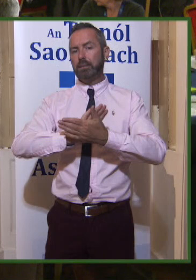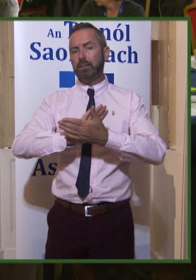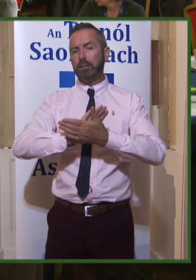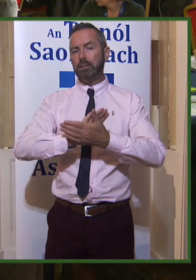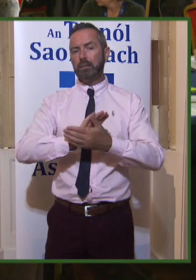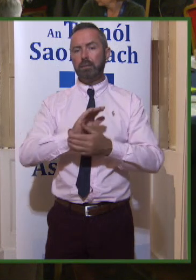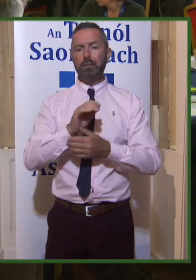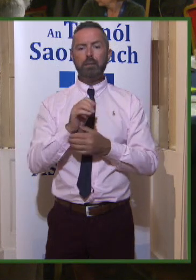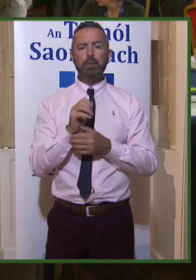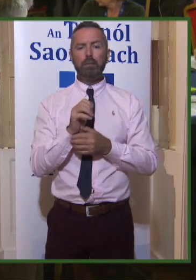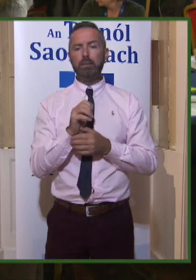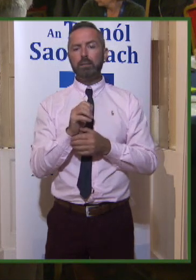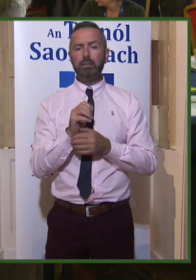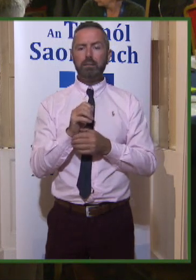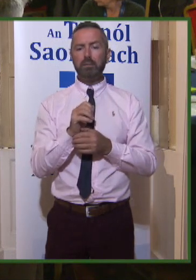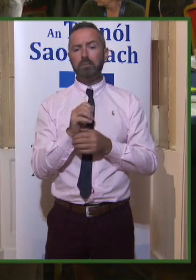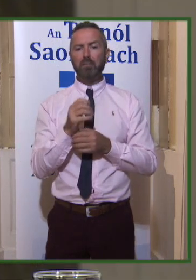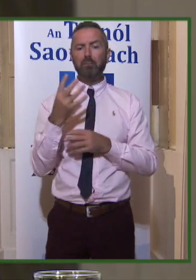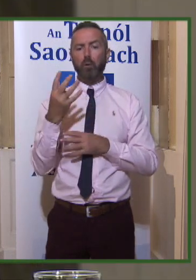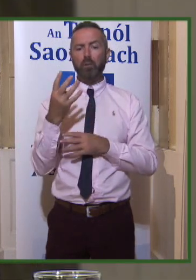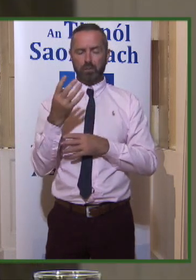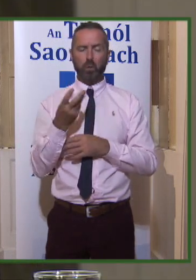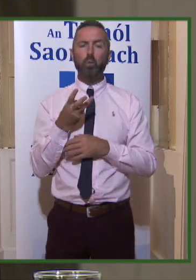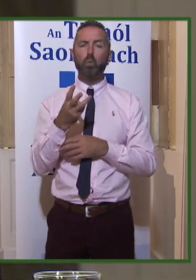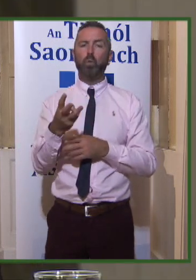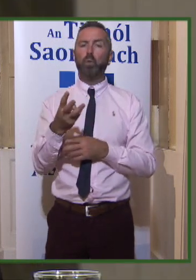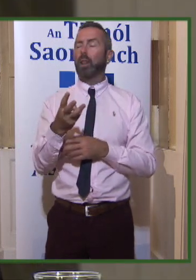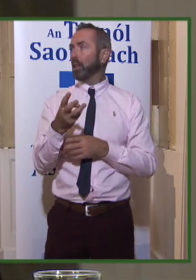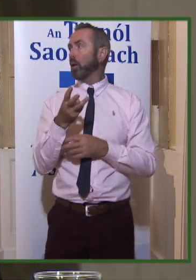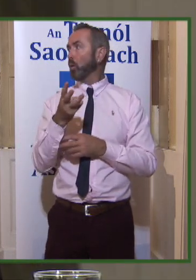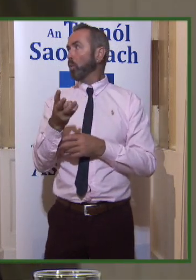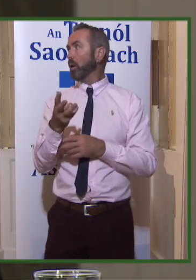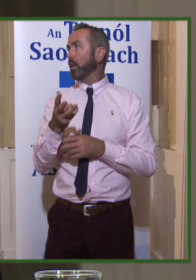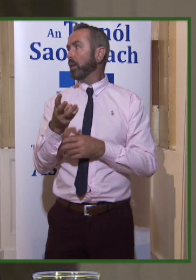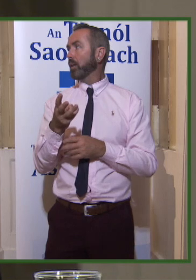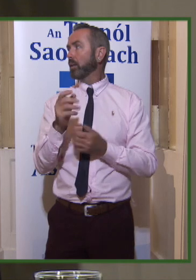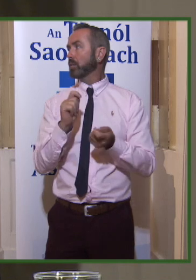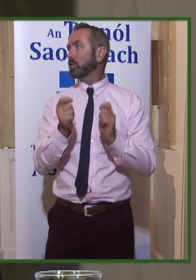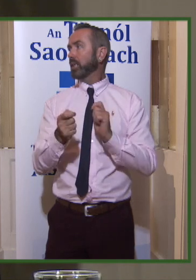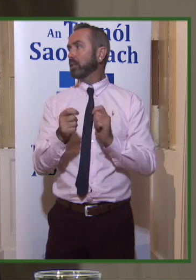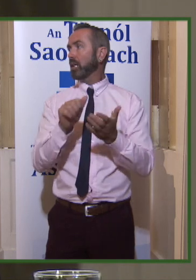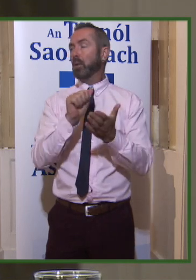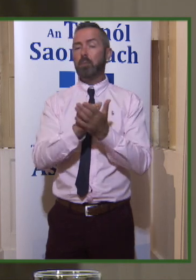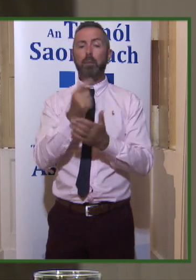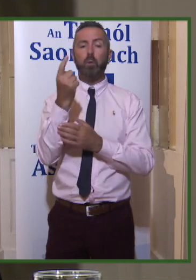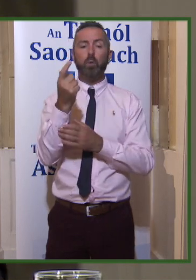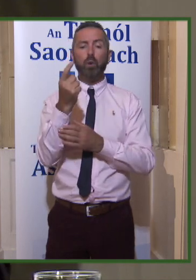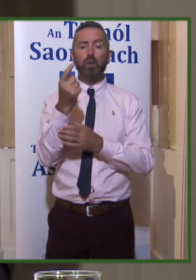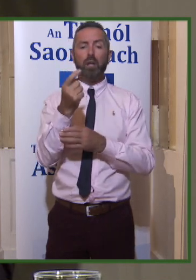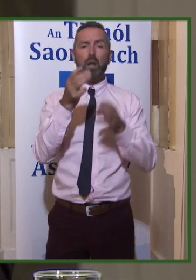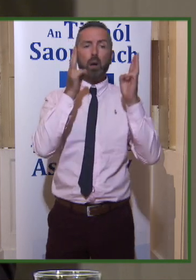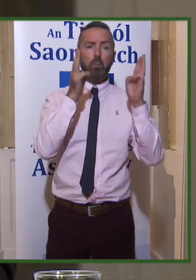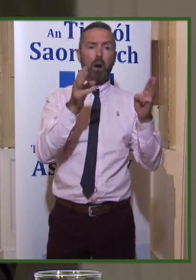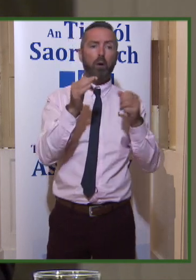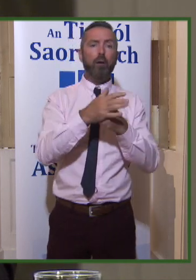2, 4. So it carries. So the amendment will be to read for Cahill, ballot paper 1 hyphen powers of the